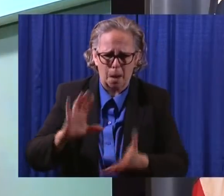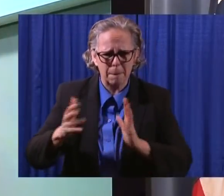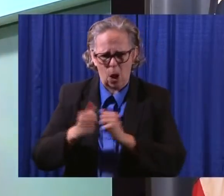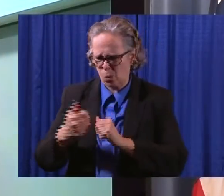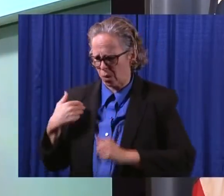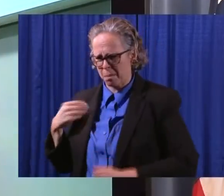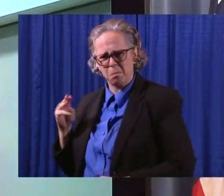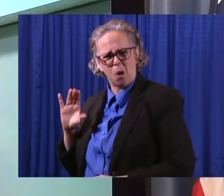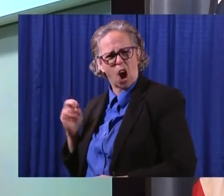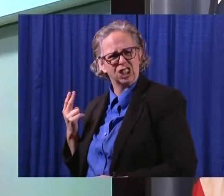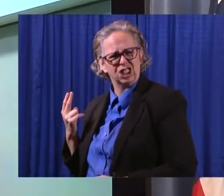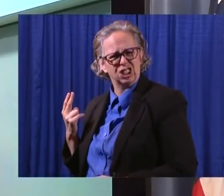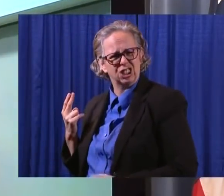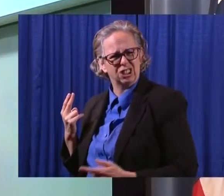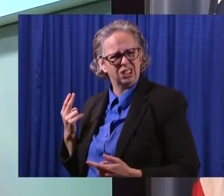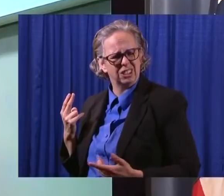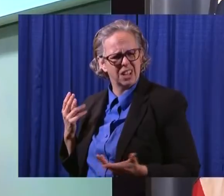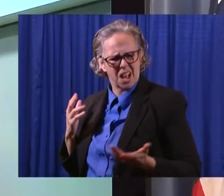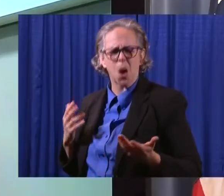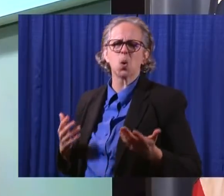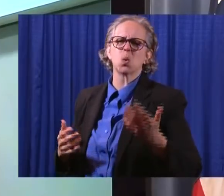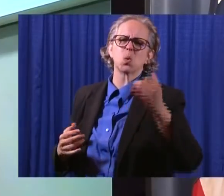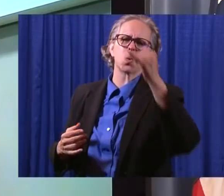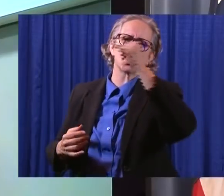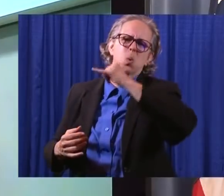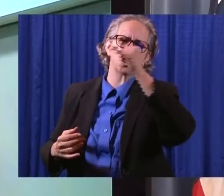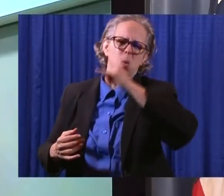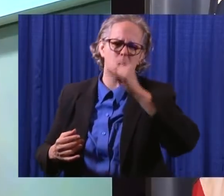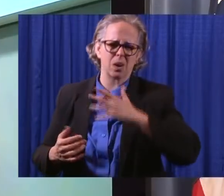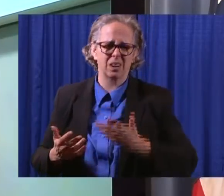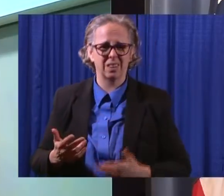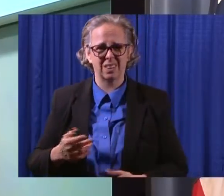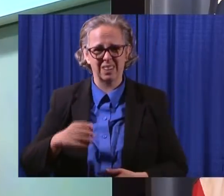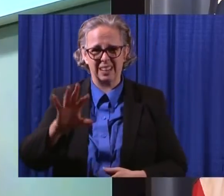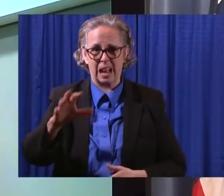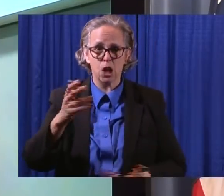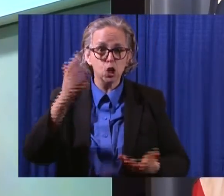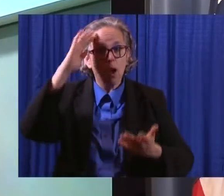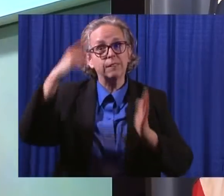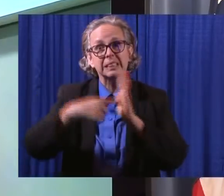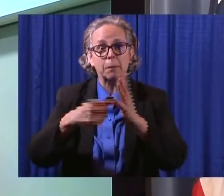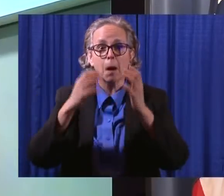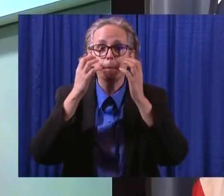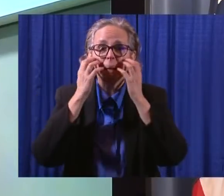measles vaccine, we typically vaccinate over 1,000 children a month with that